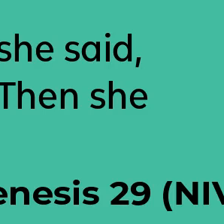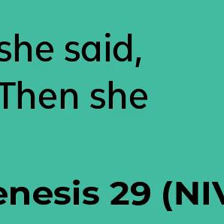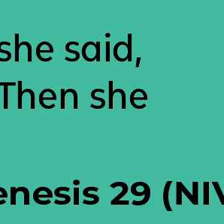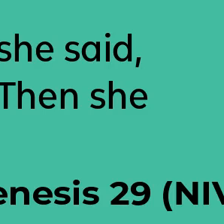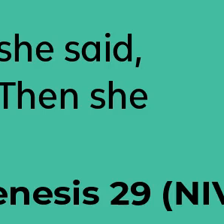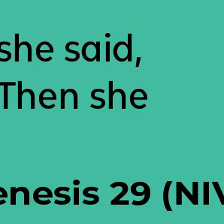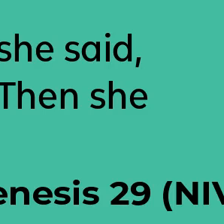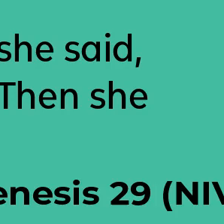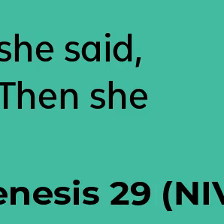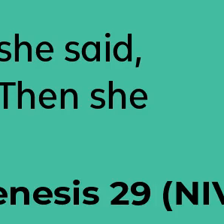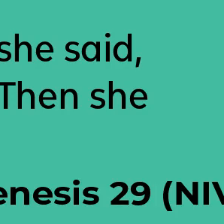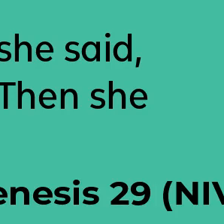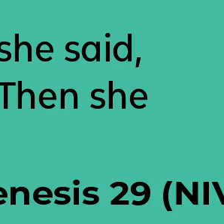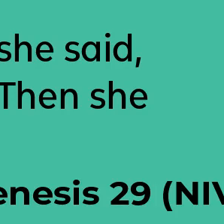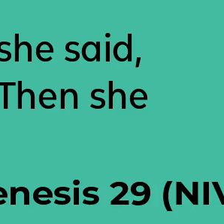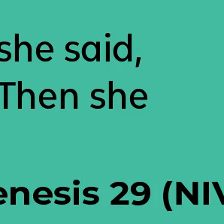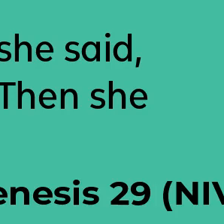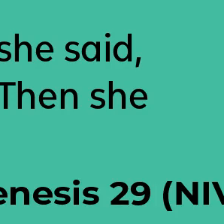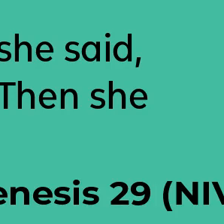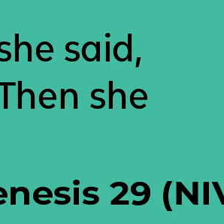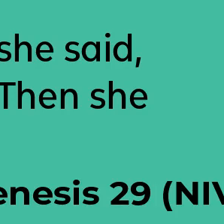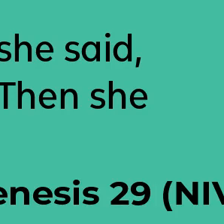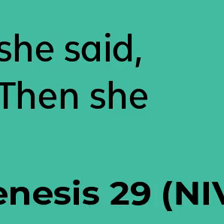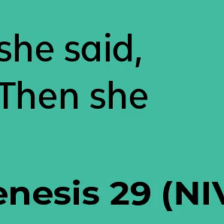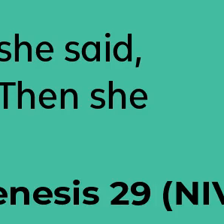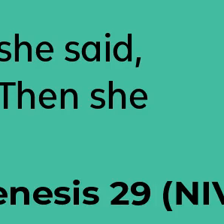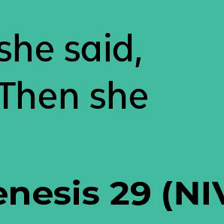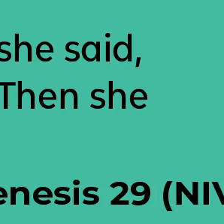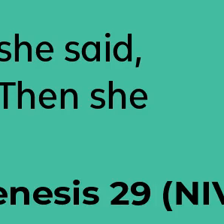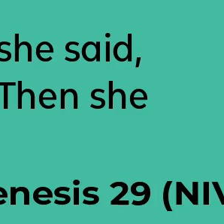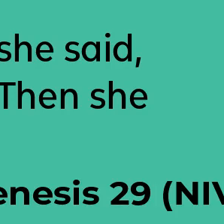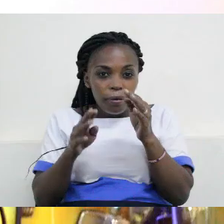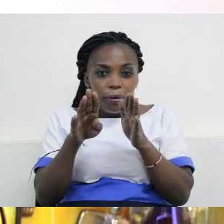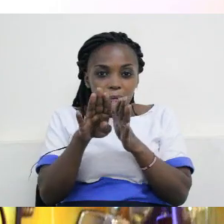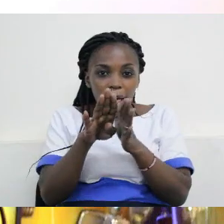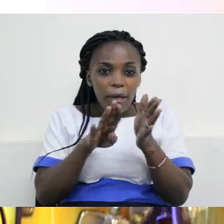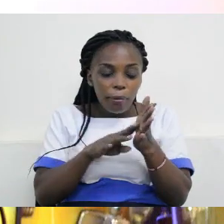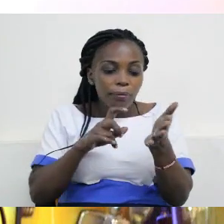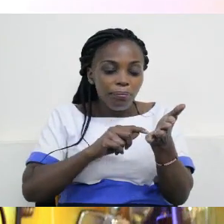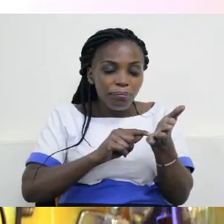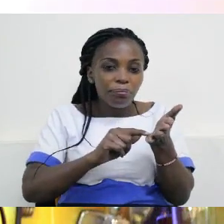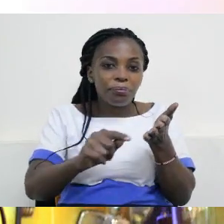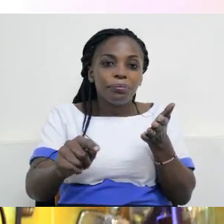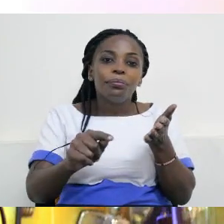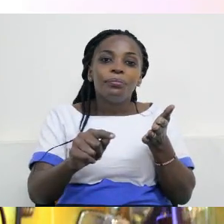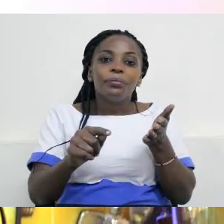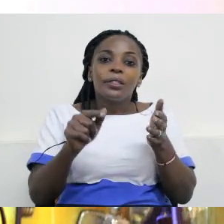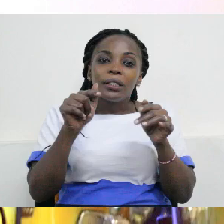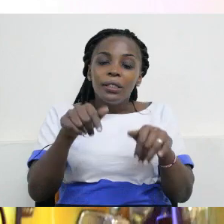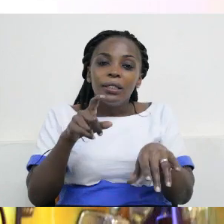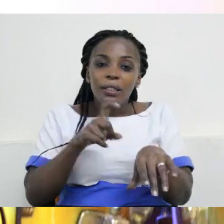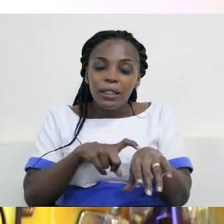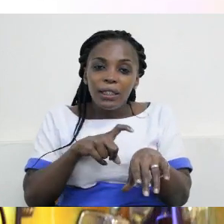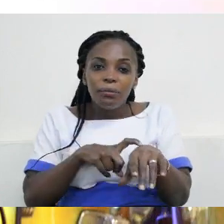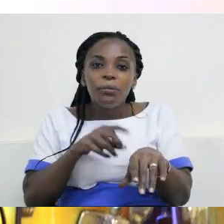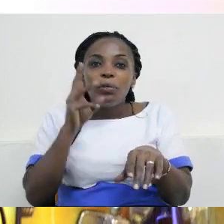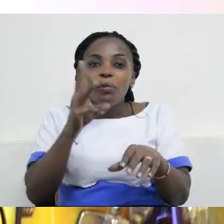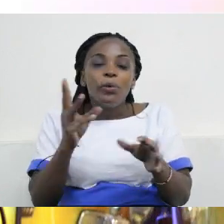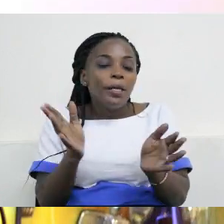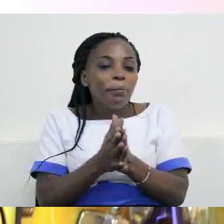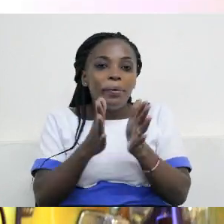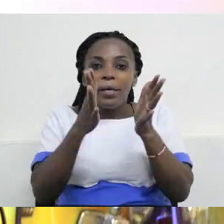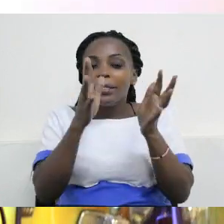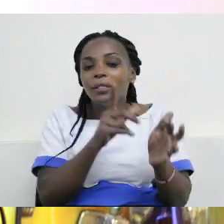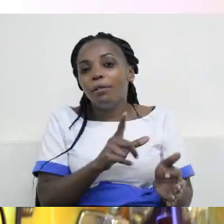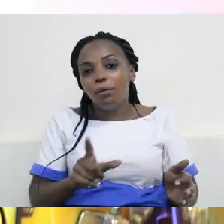she stopped having children. If you have a paper Bible, please underline that part that says, "This time, I will praise the